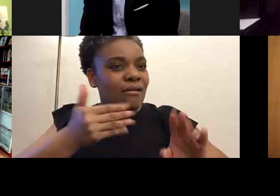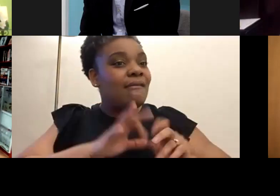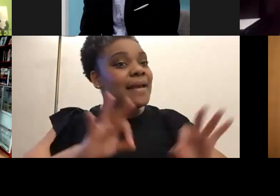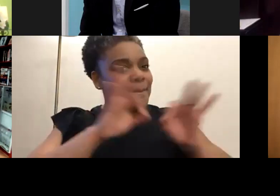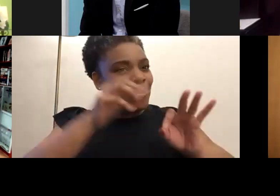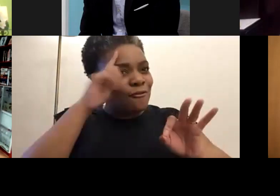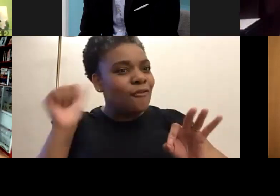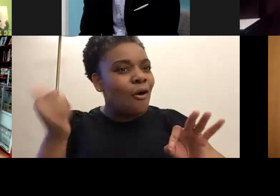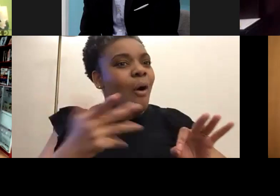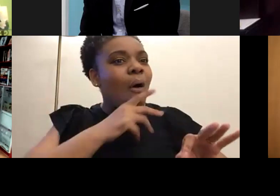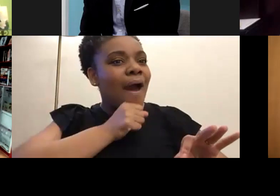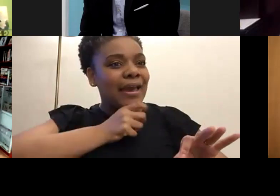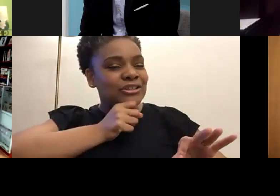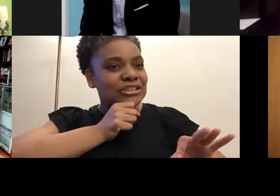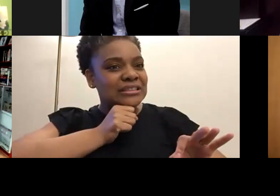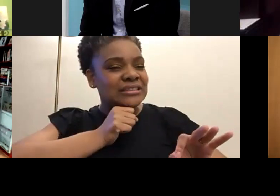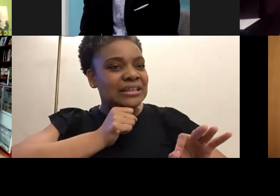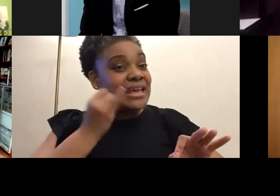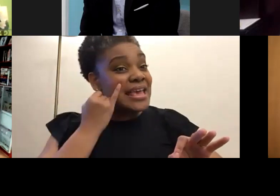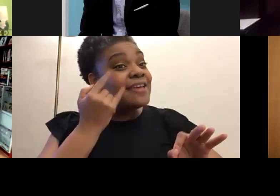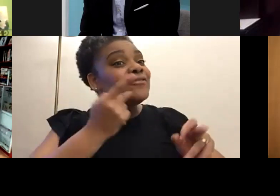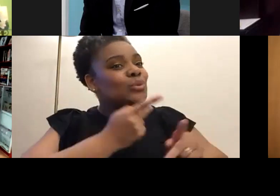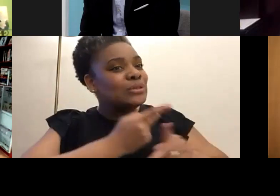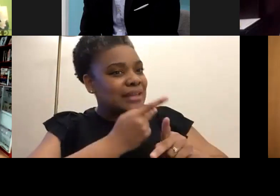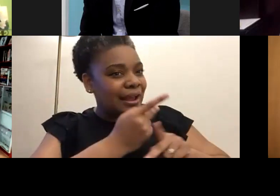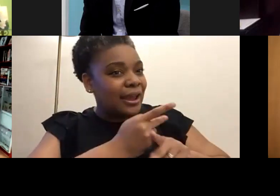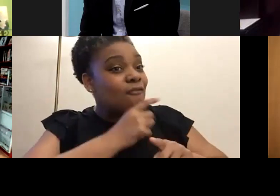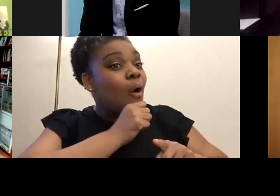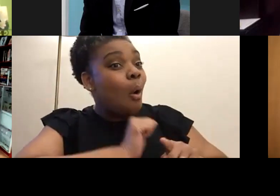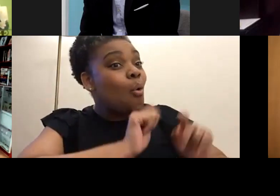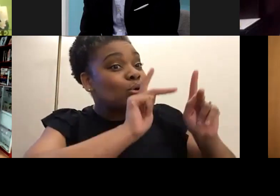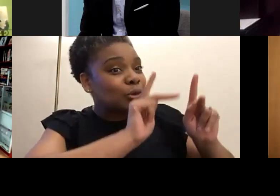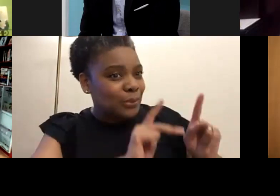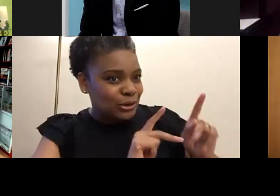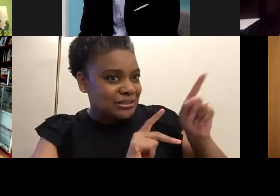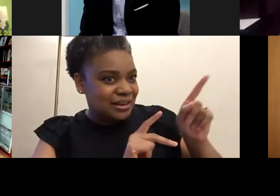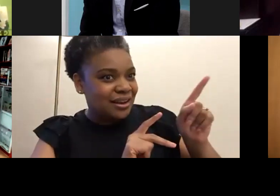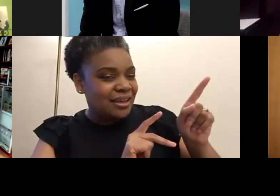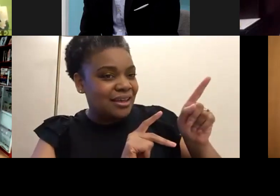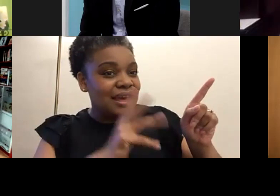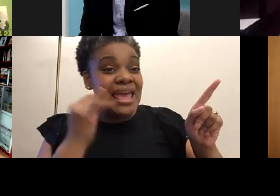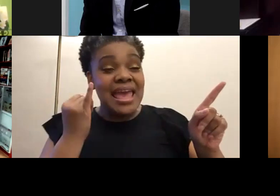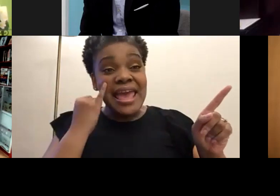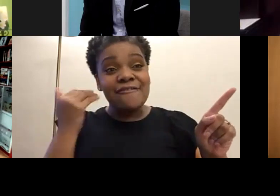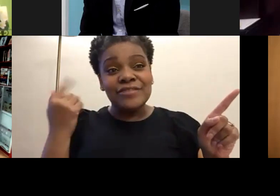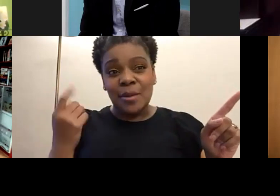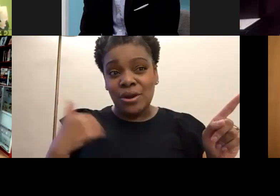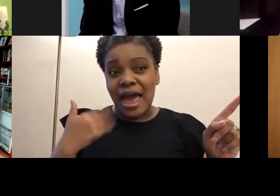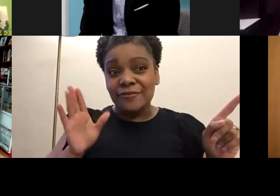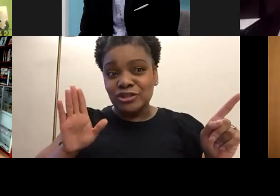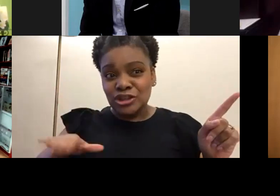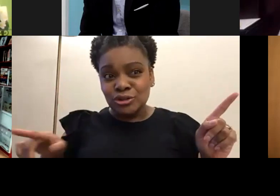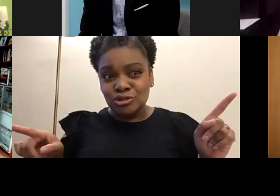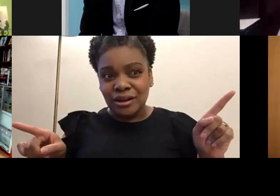groups, but especially people who are taking care of older people or people that have kids that, will be put in a difficult situation if they became